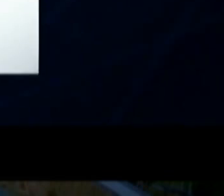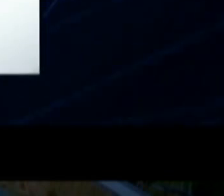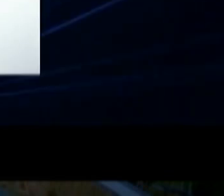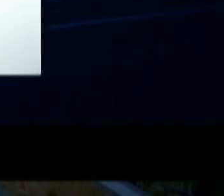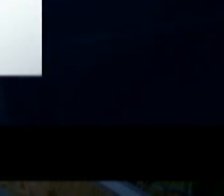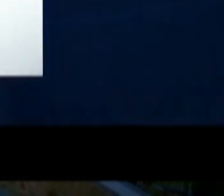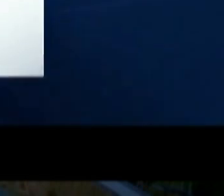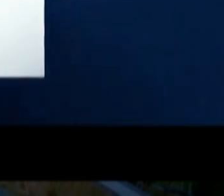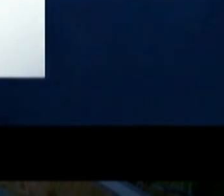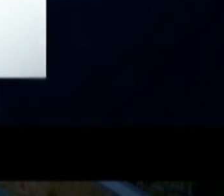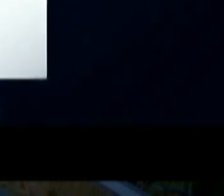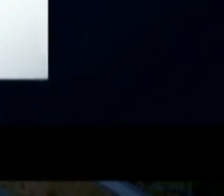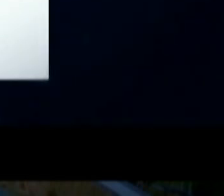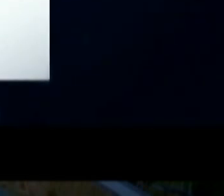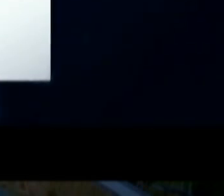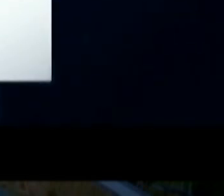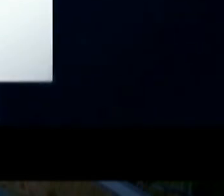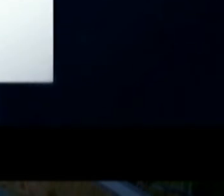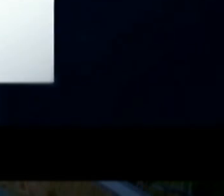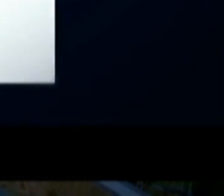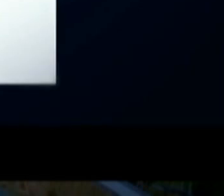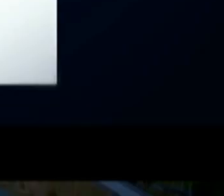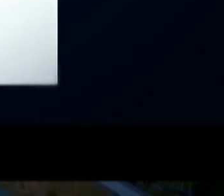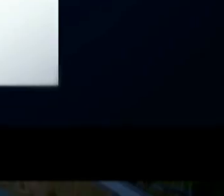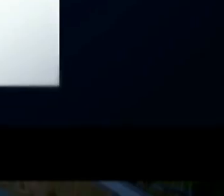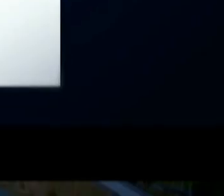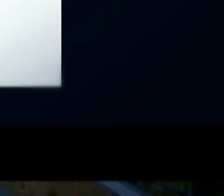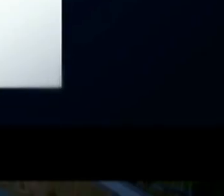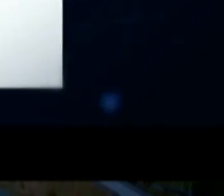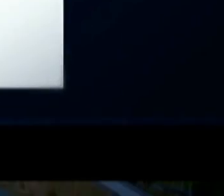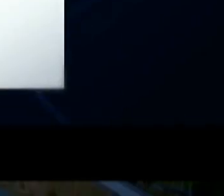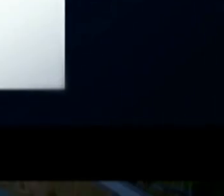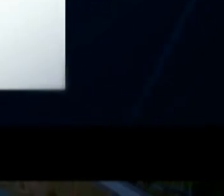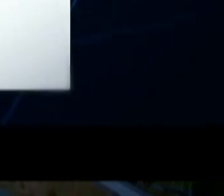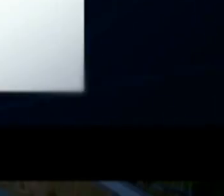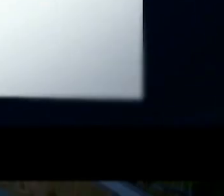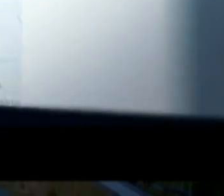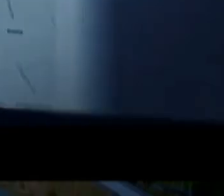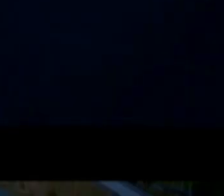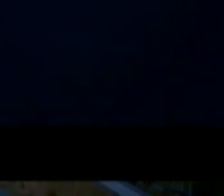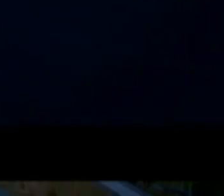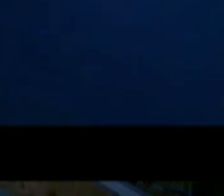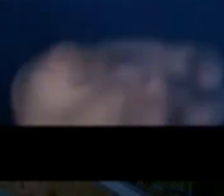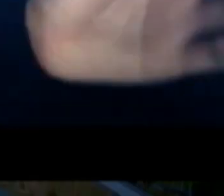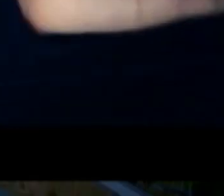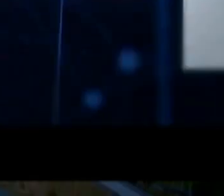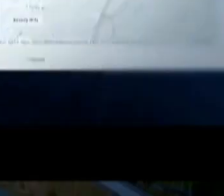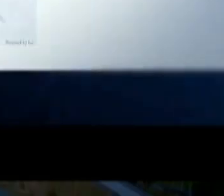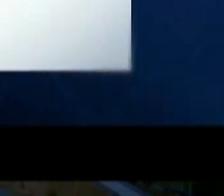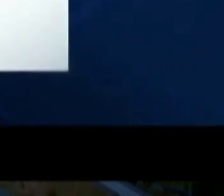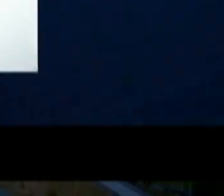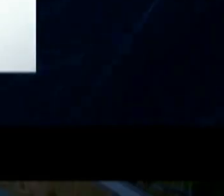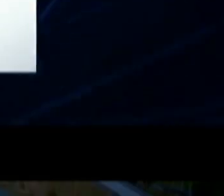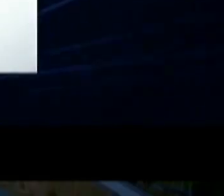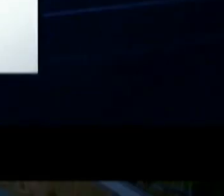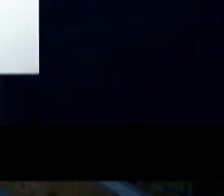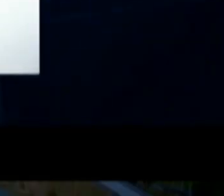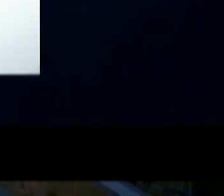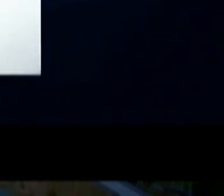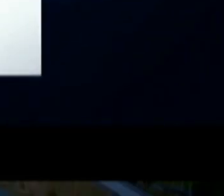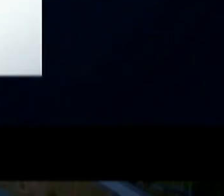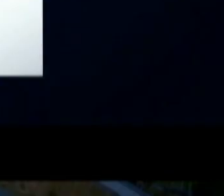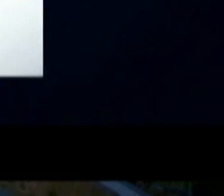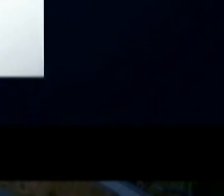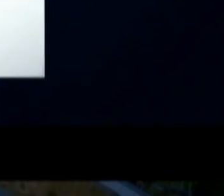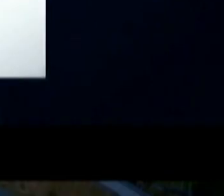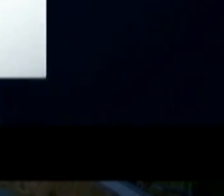entire list, or search by location. Just click on the map. Check here first for your lost pet. Most pets are